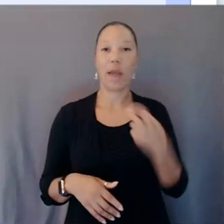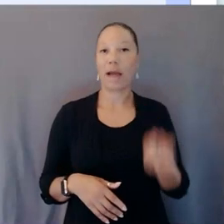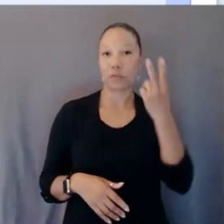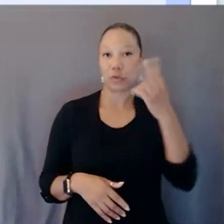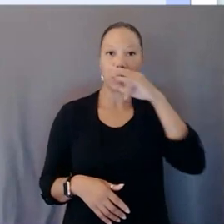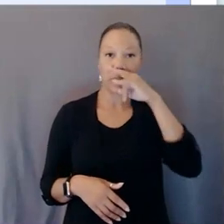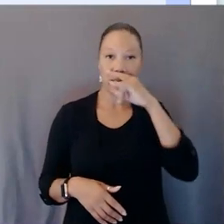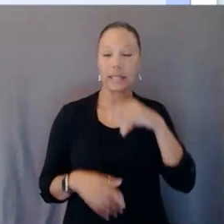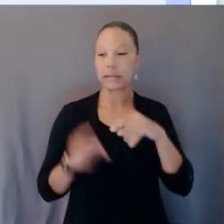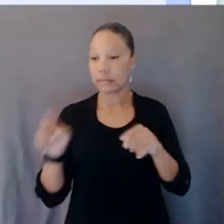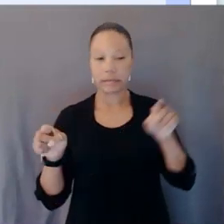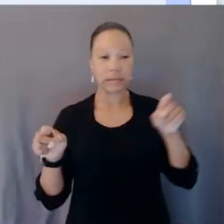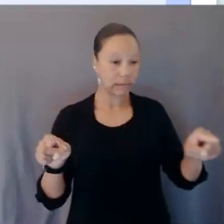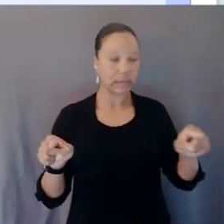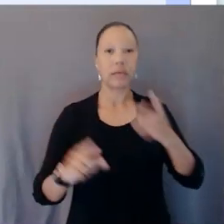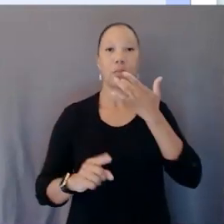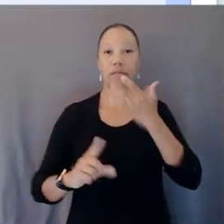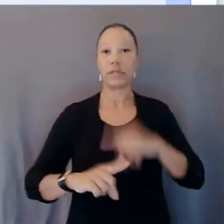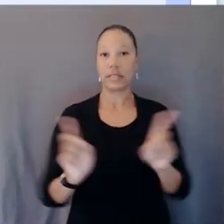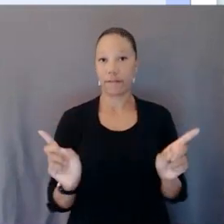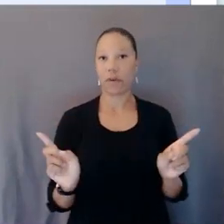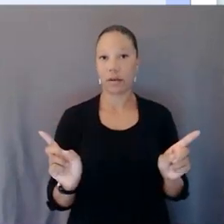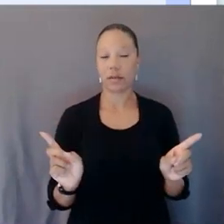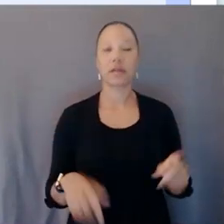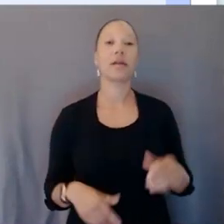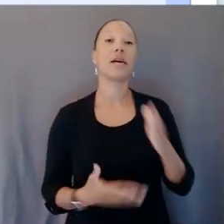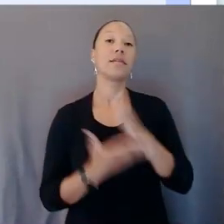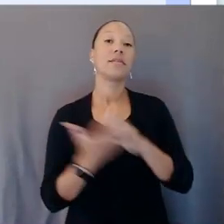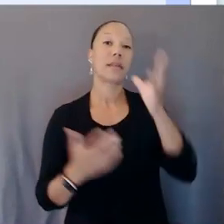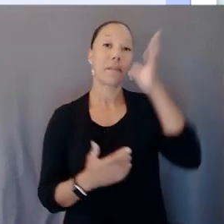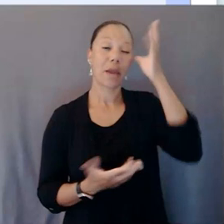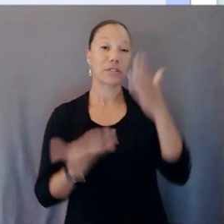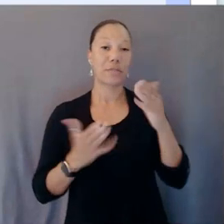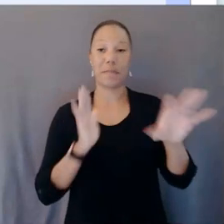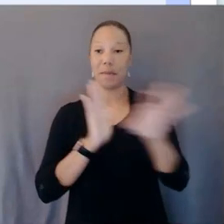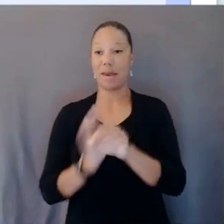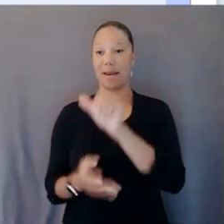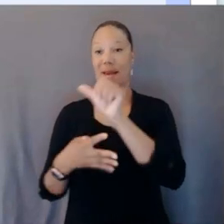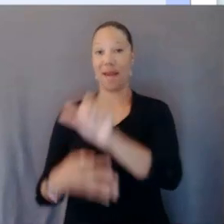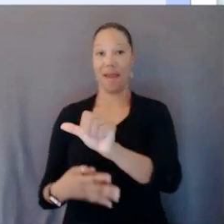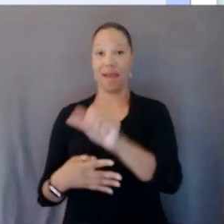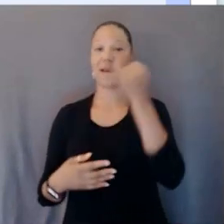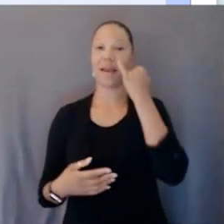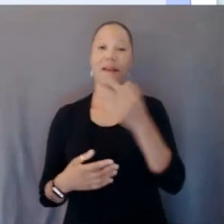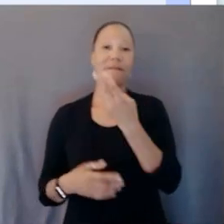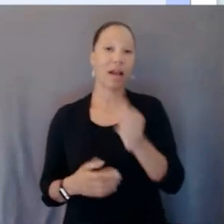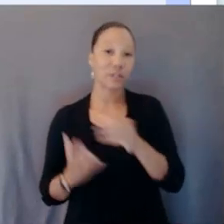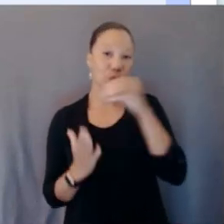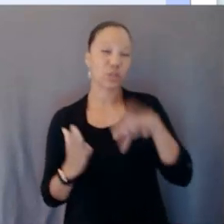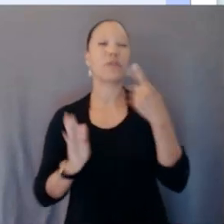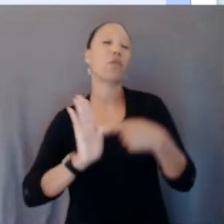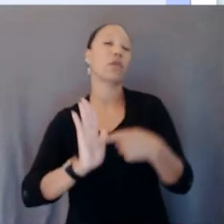So some parents might want to choose option A if they have a high school student, for